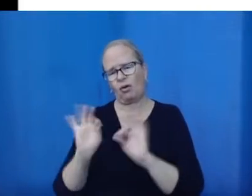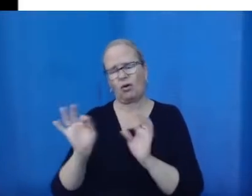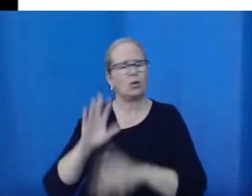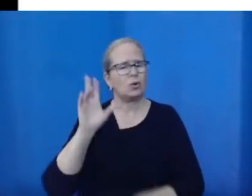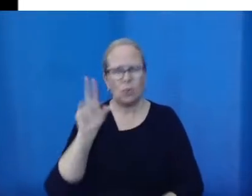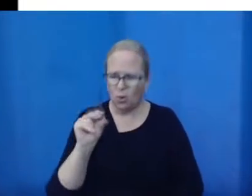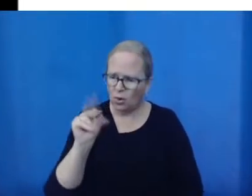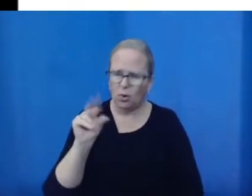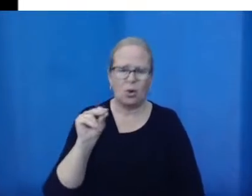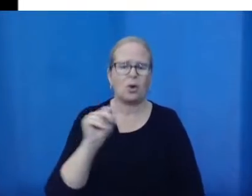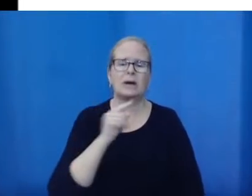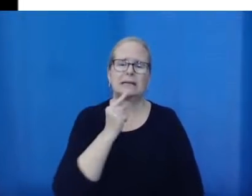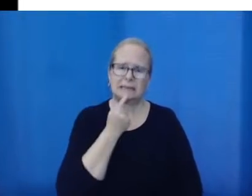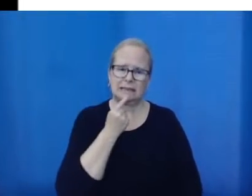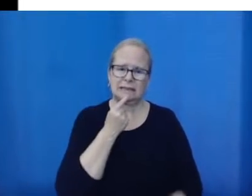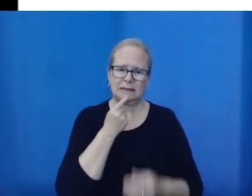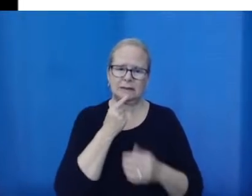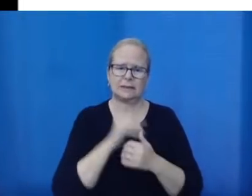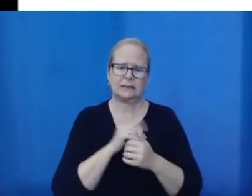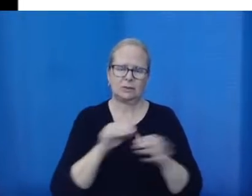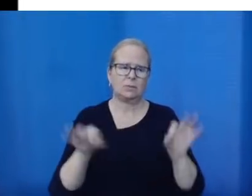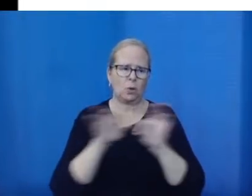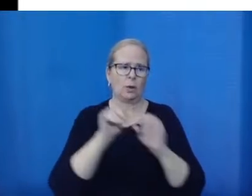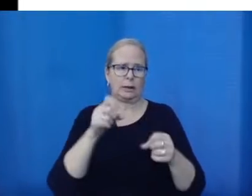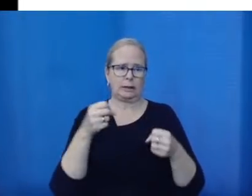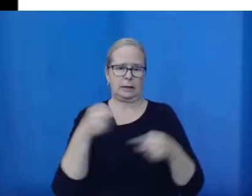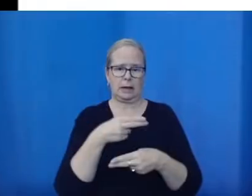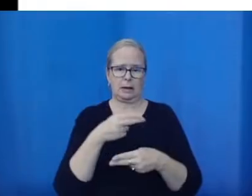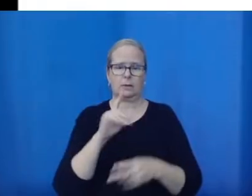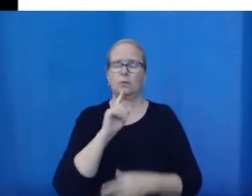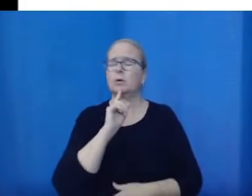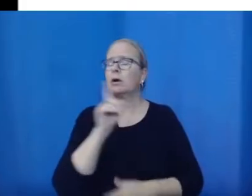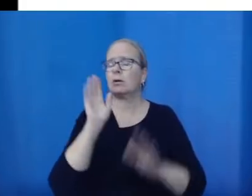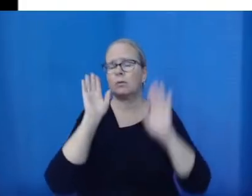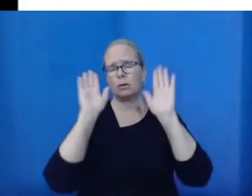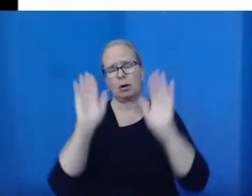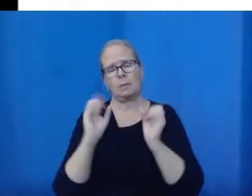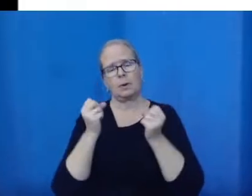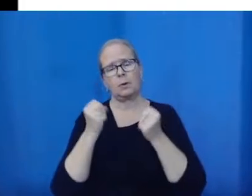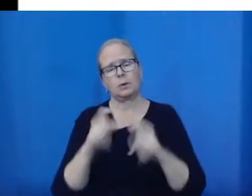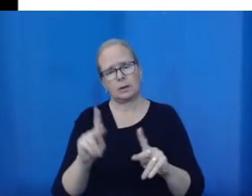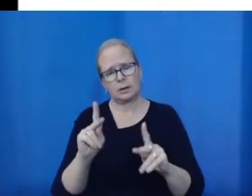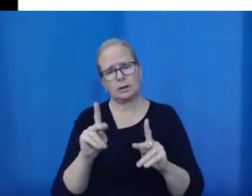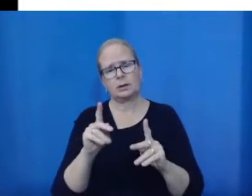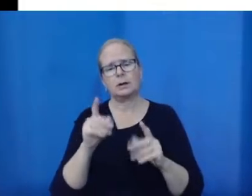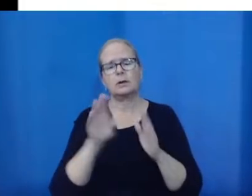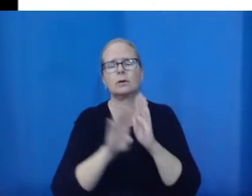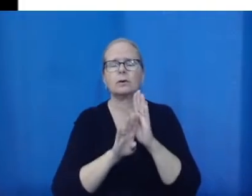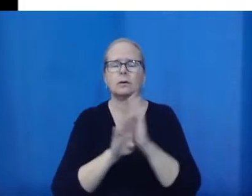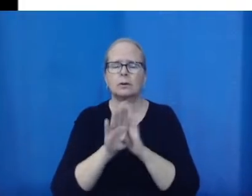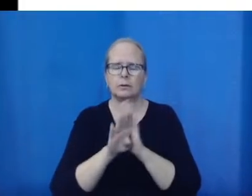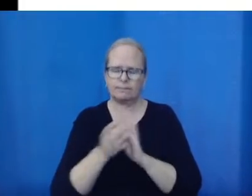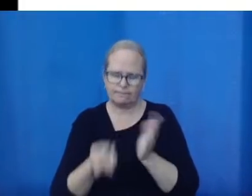build resilience. And this is where I wanted to get to at the end of the day. Researchers around the world have identified all of the